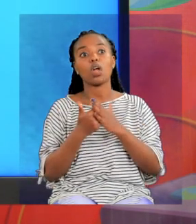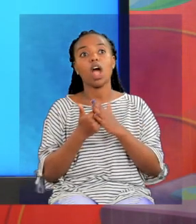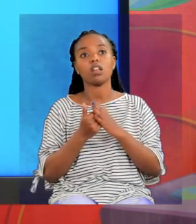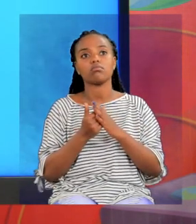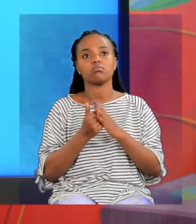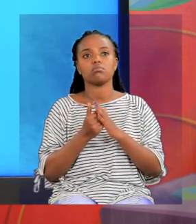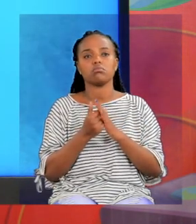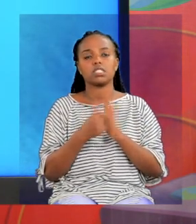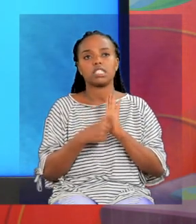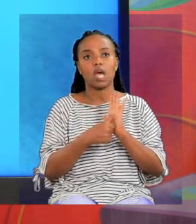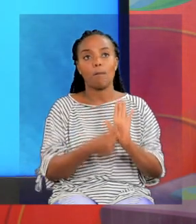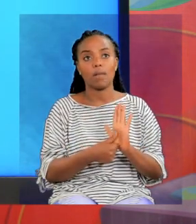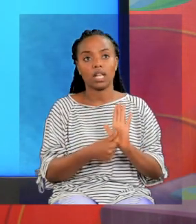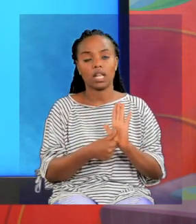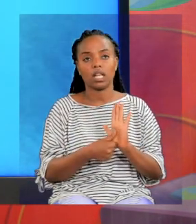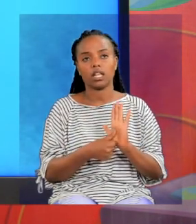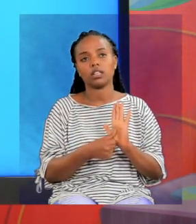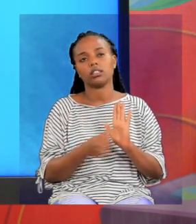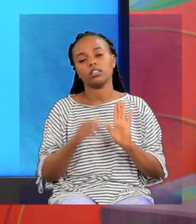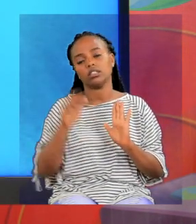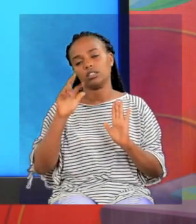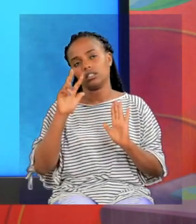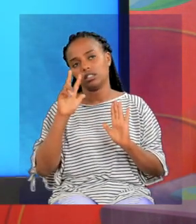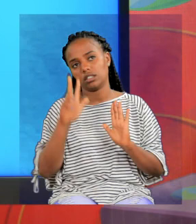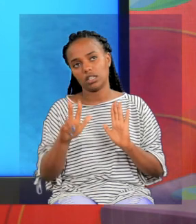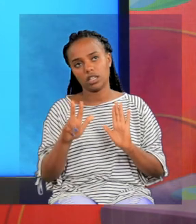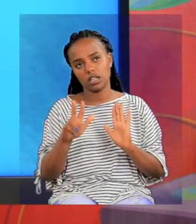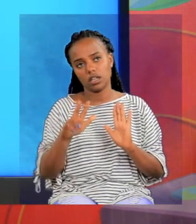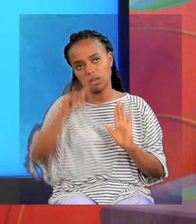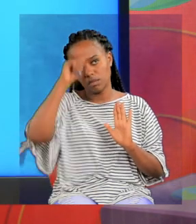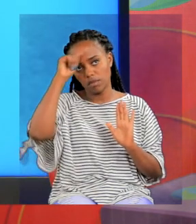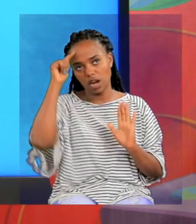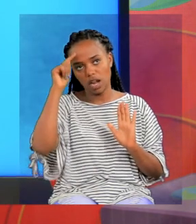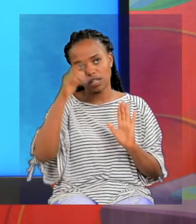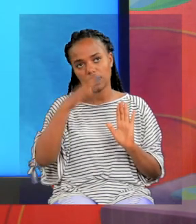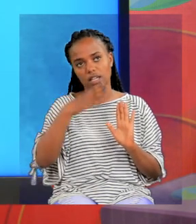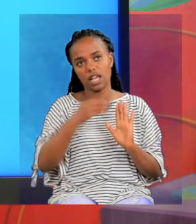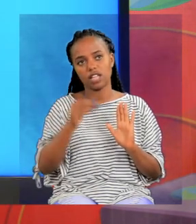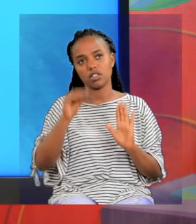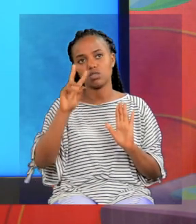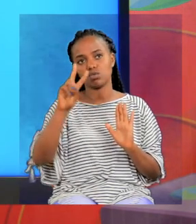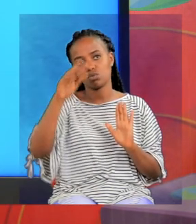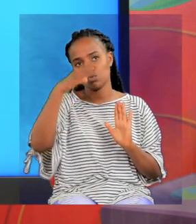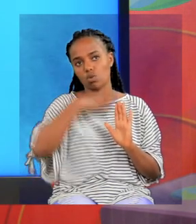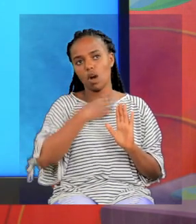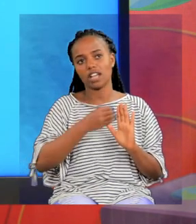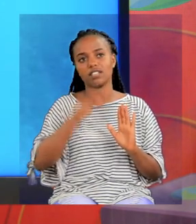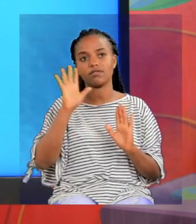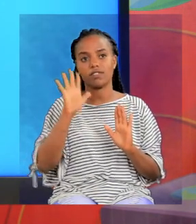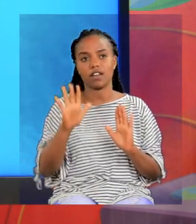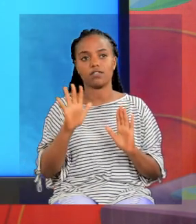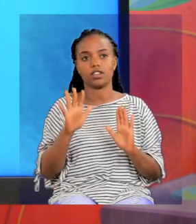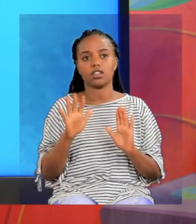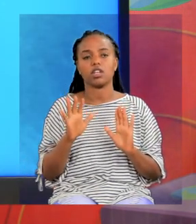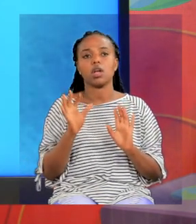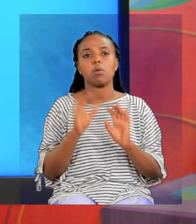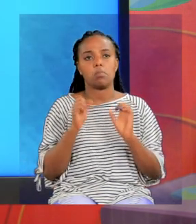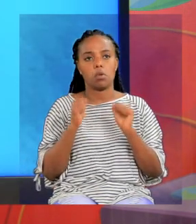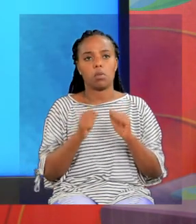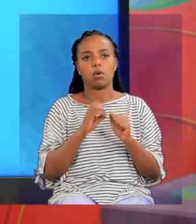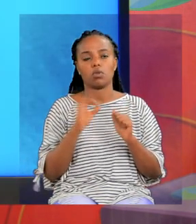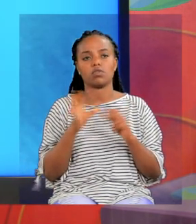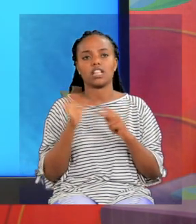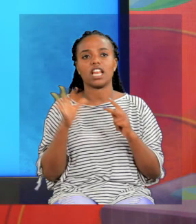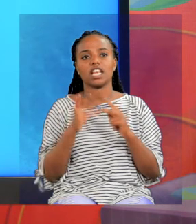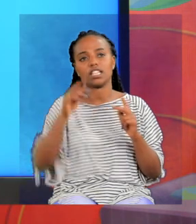sample space, 5. 3 black and 2 white. So 3 over 5 is the probability of selecting